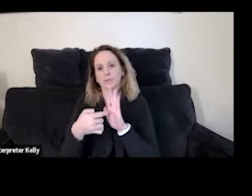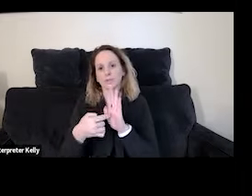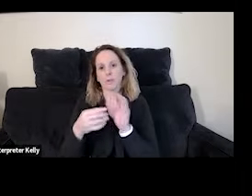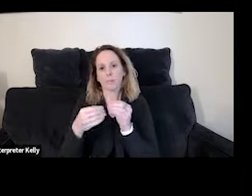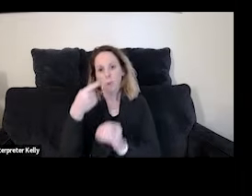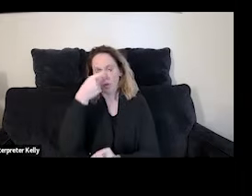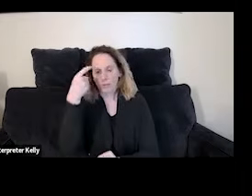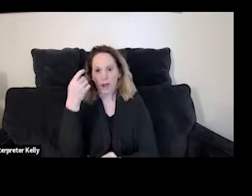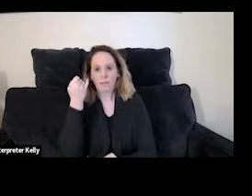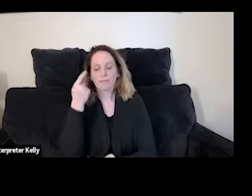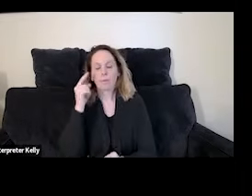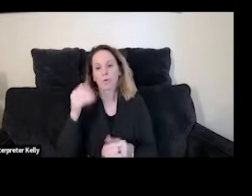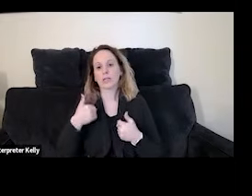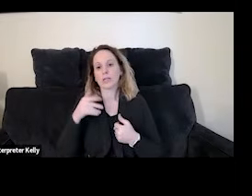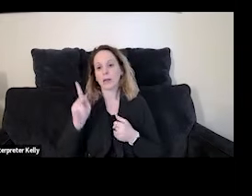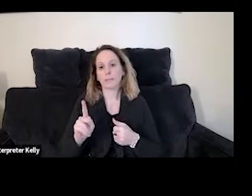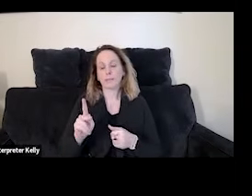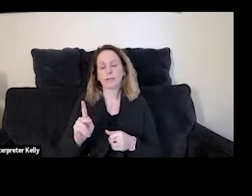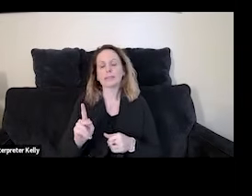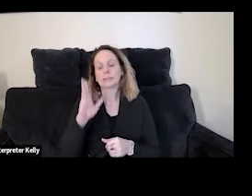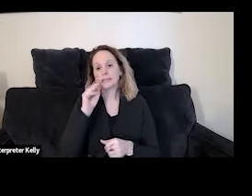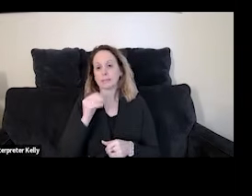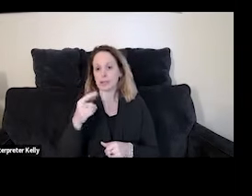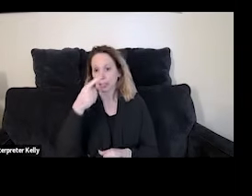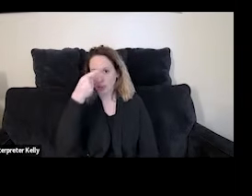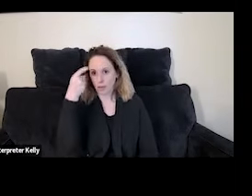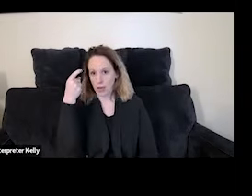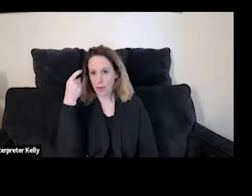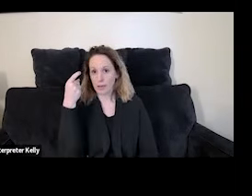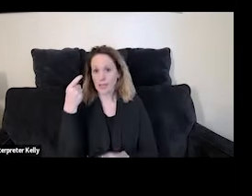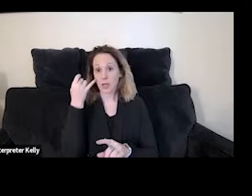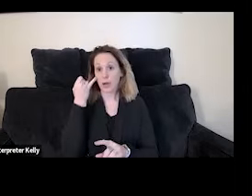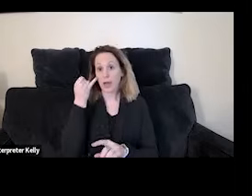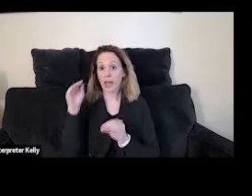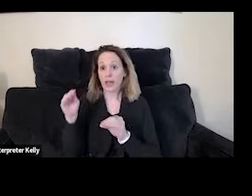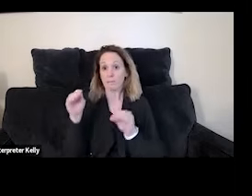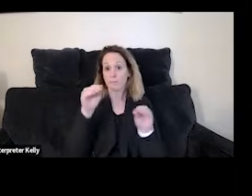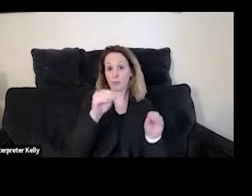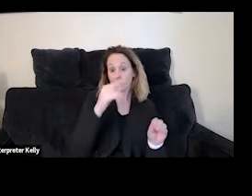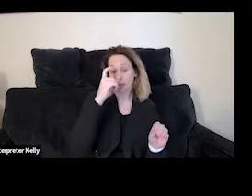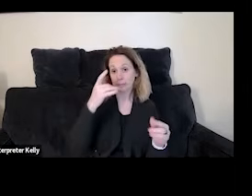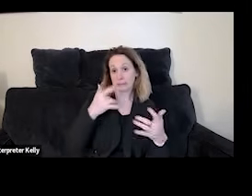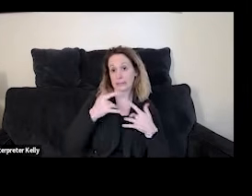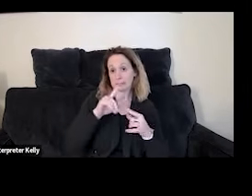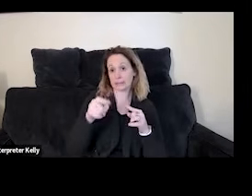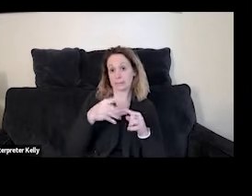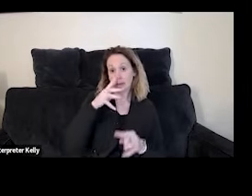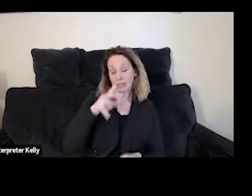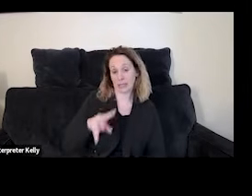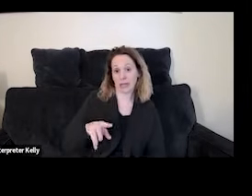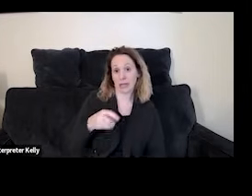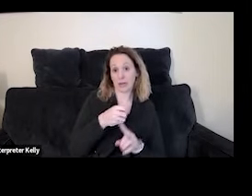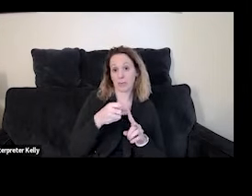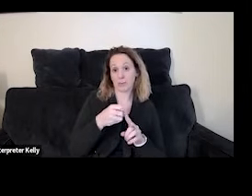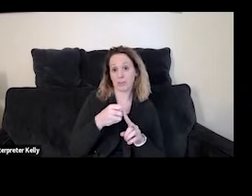to a young person who might have experienced some trauma. In other words, the removal from their home because of concerns of abuse and neglect has the potential to